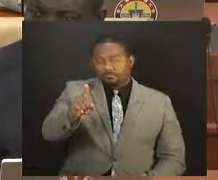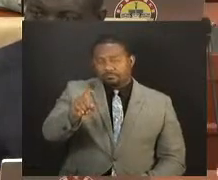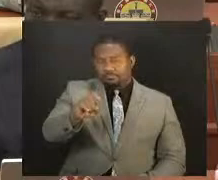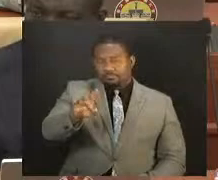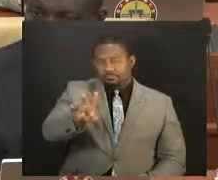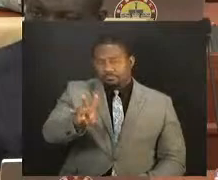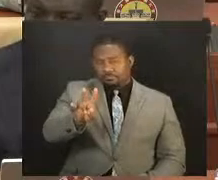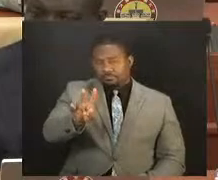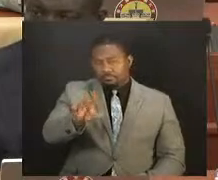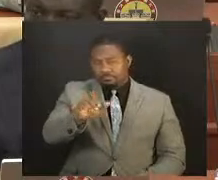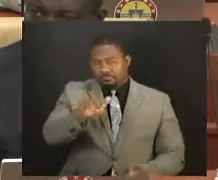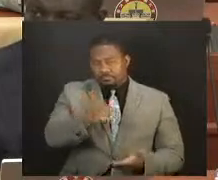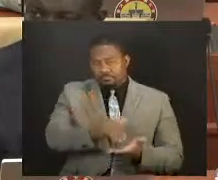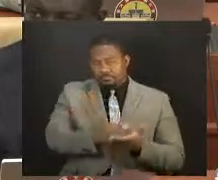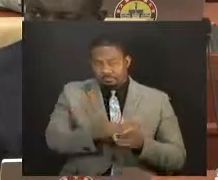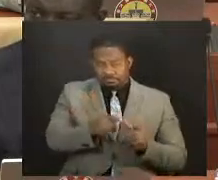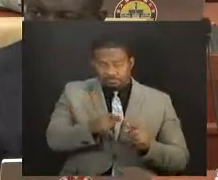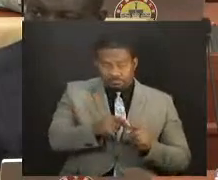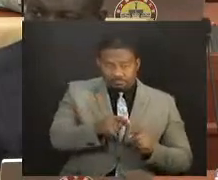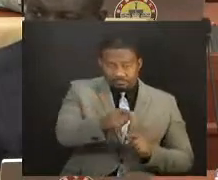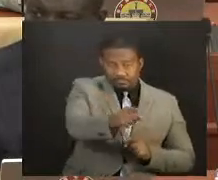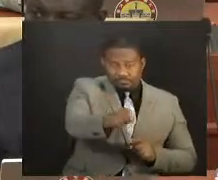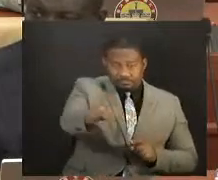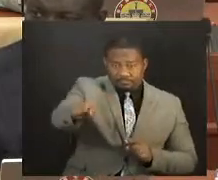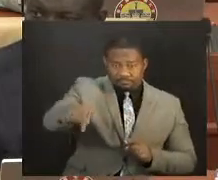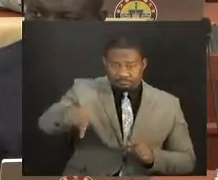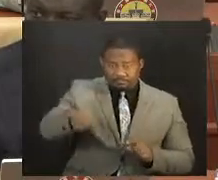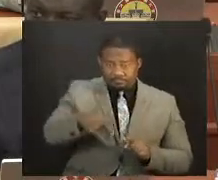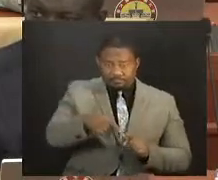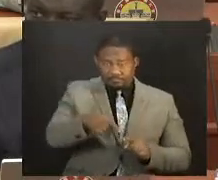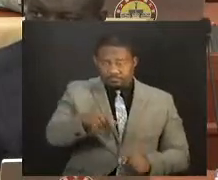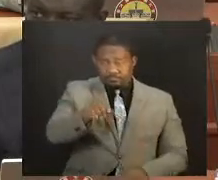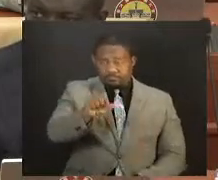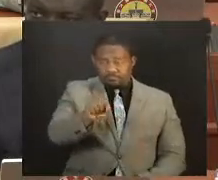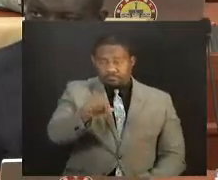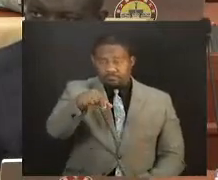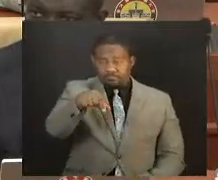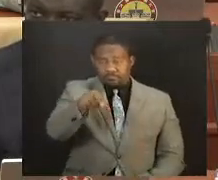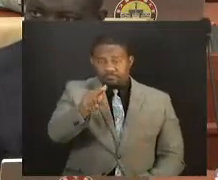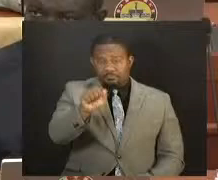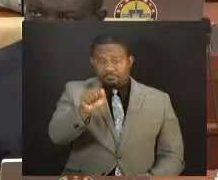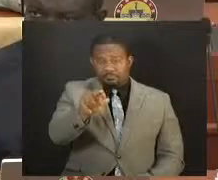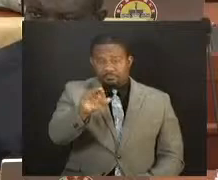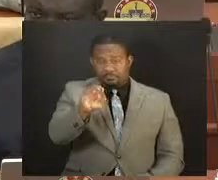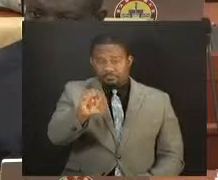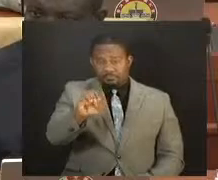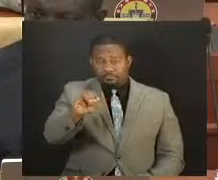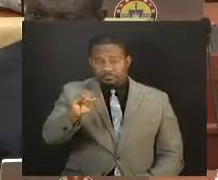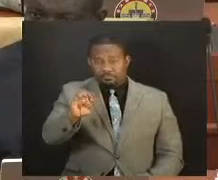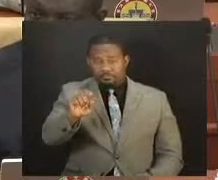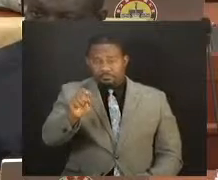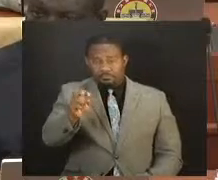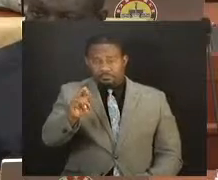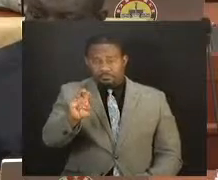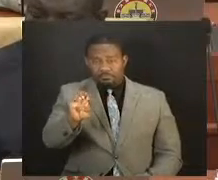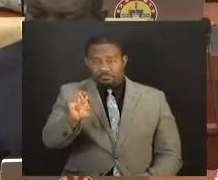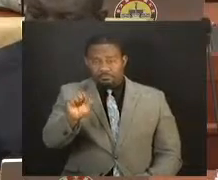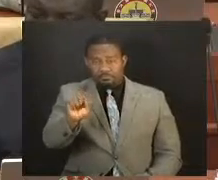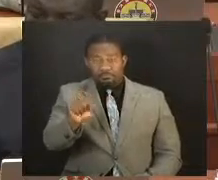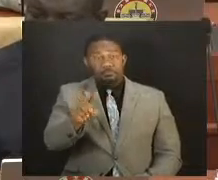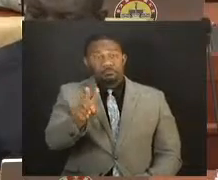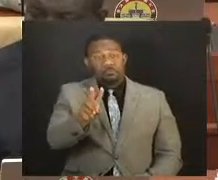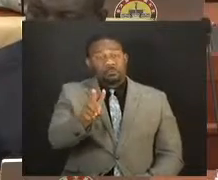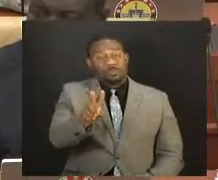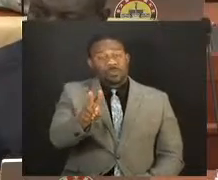107,000 square meters, we are told, cost $222 million. And it came to,